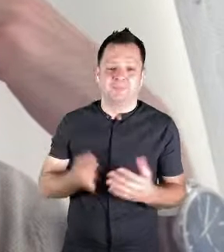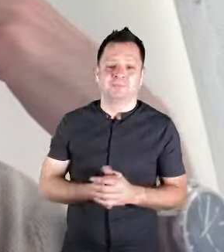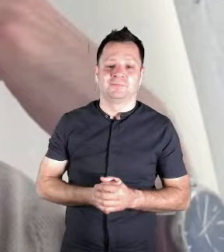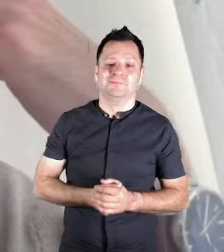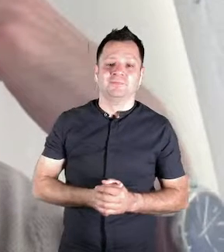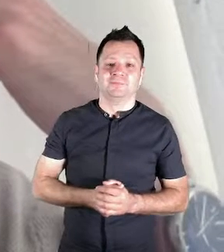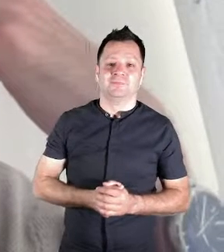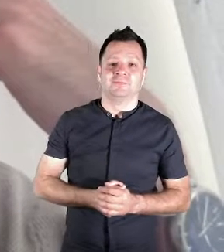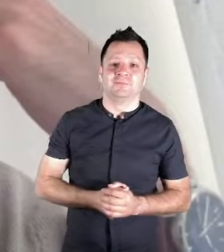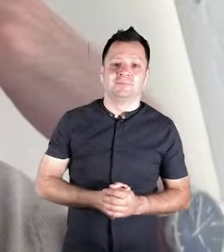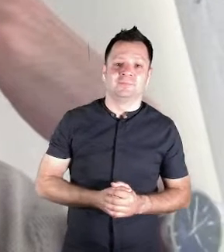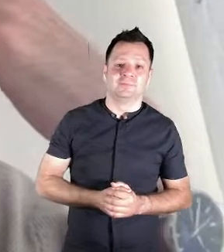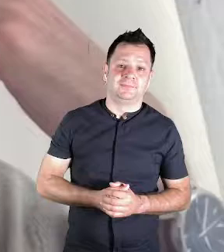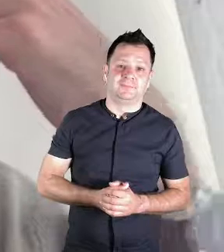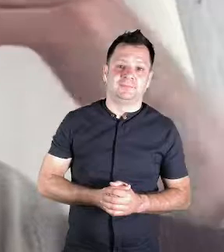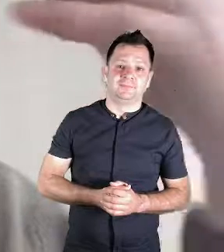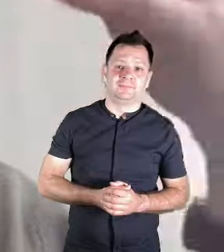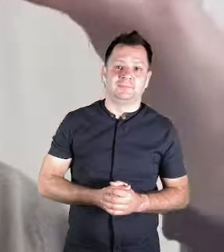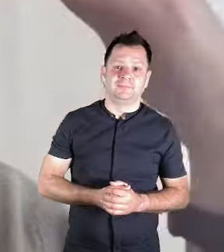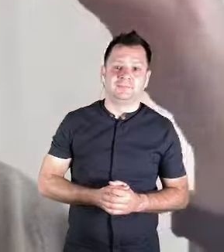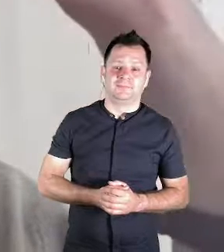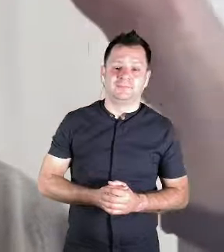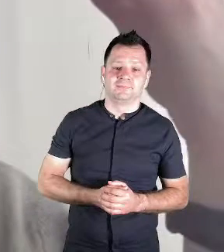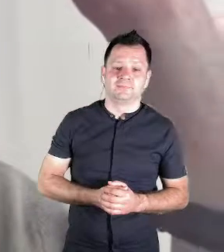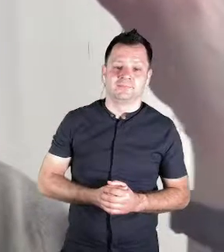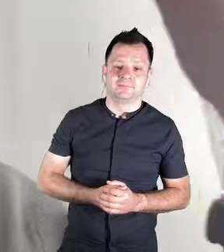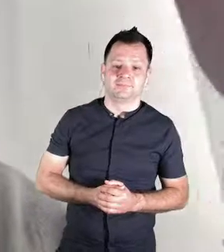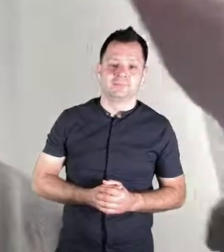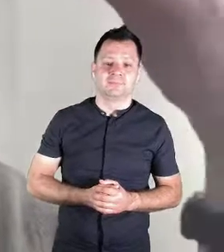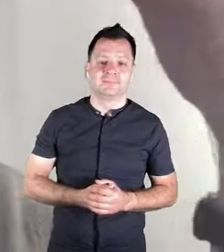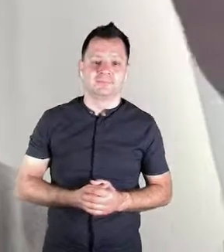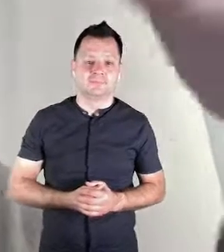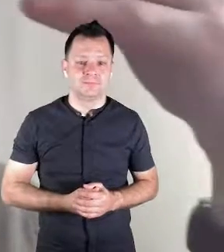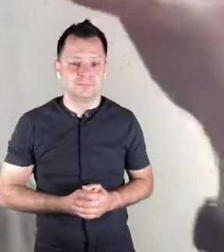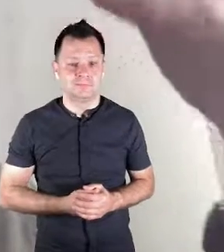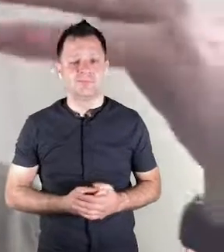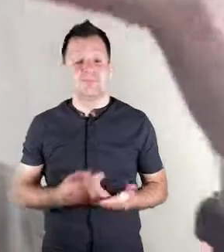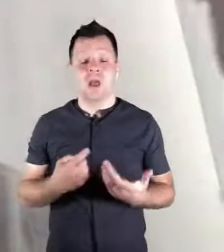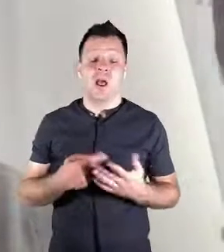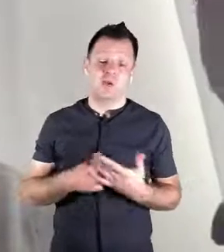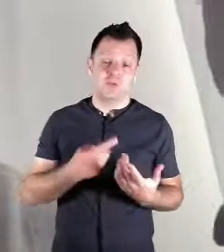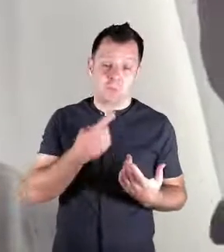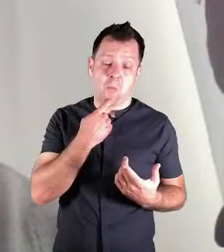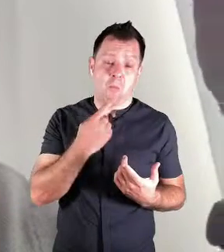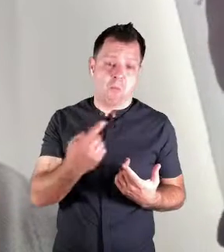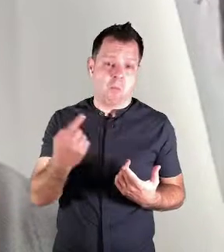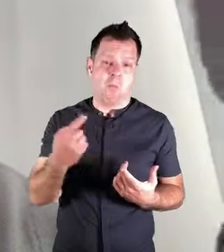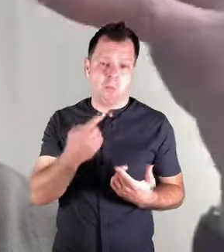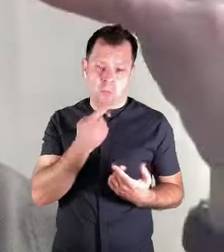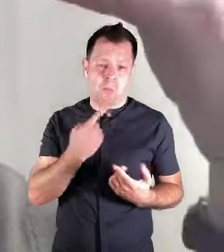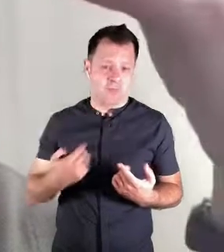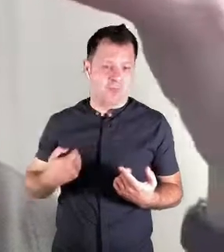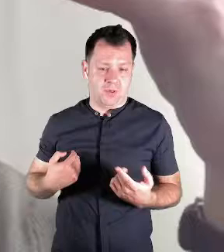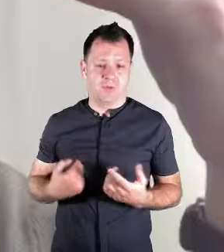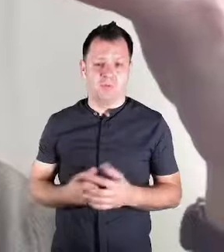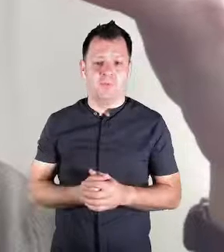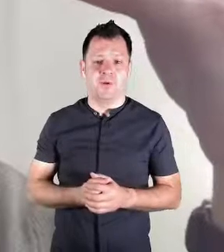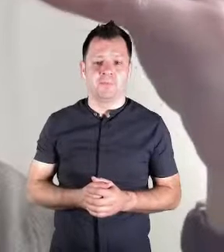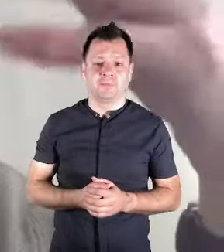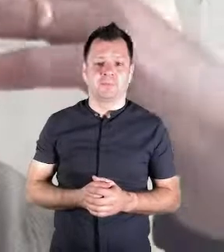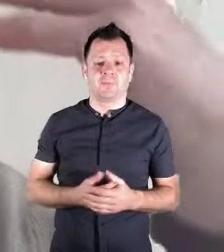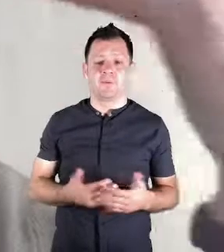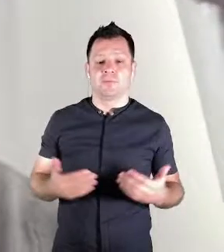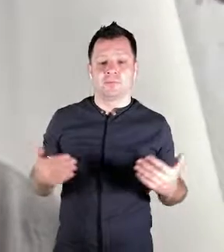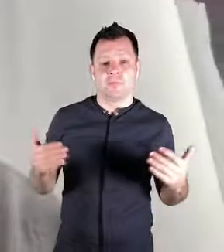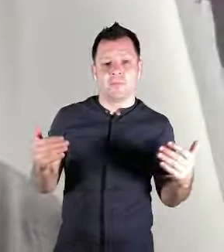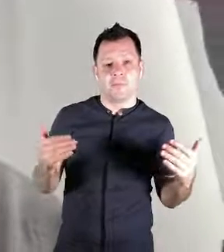yeah, maybe, as I said, some kind, maybe some kind of